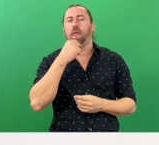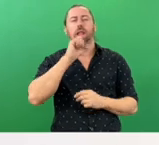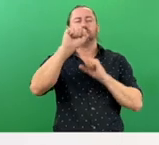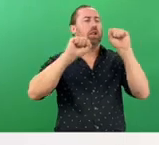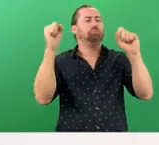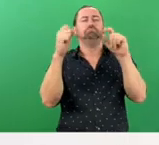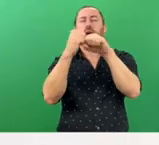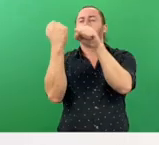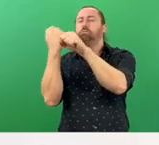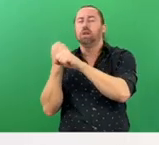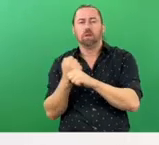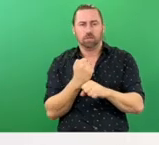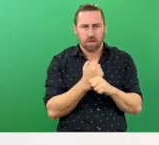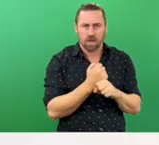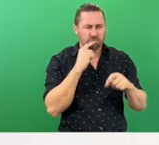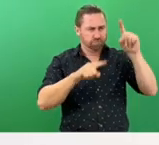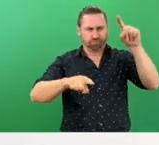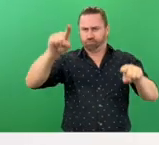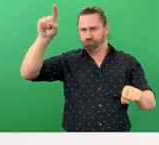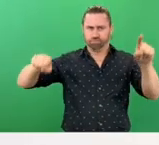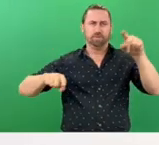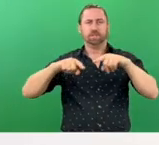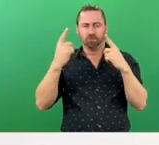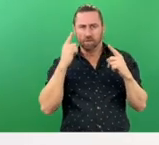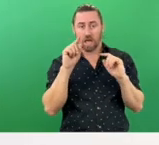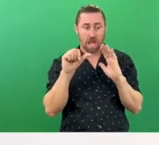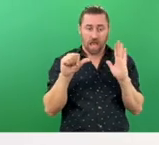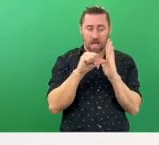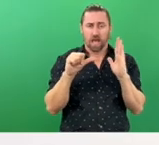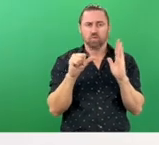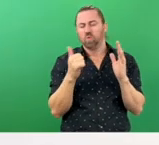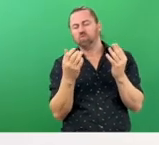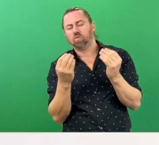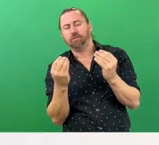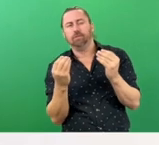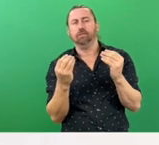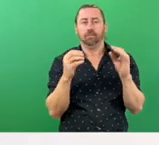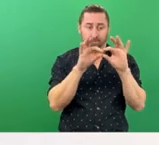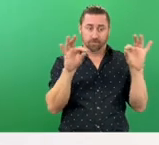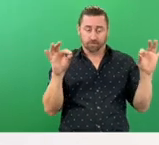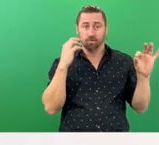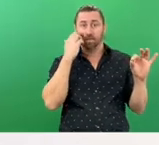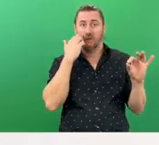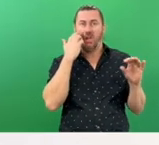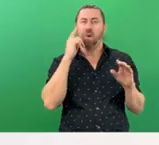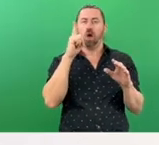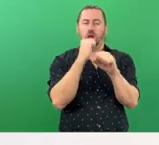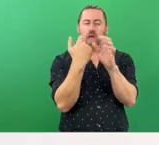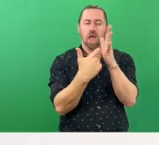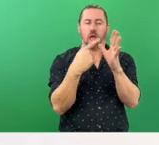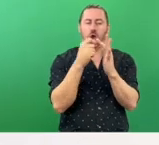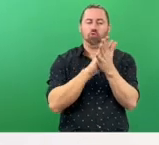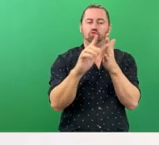is different. What causes the difference in the hardness, the relative hardness or softness of those pencils is the amount